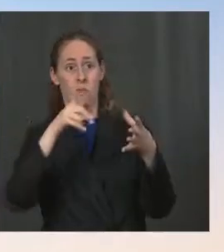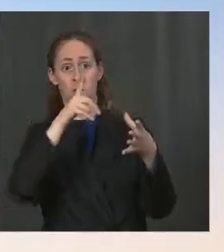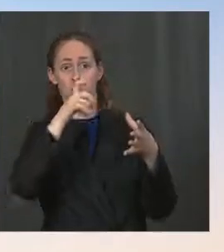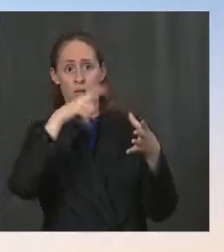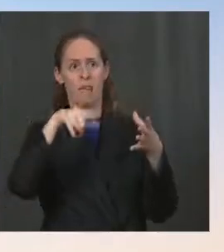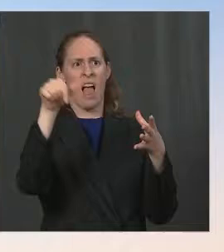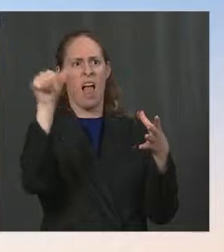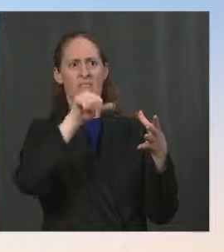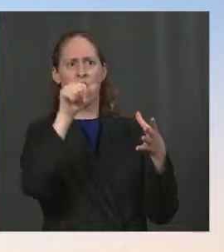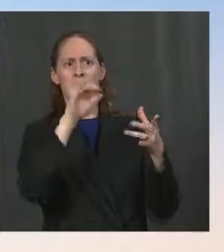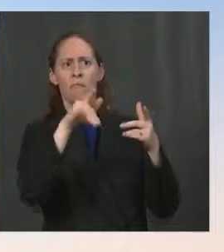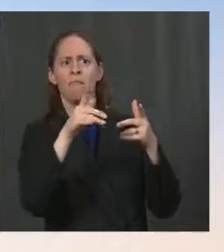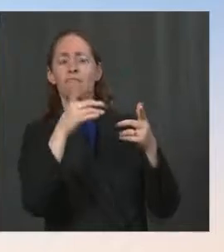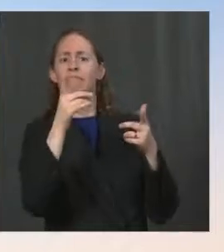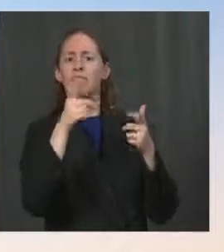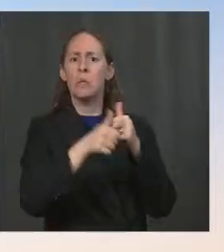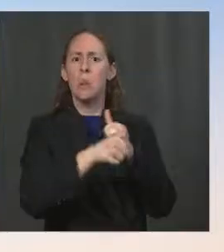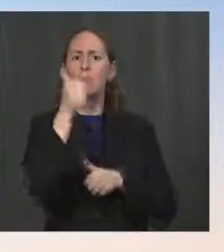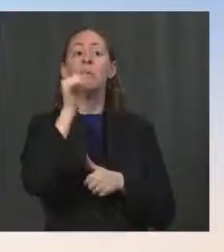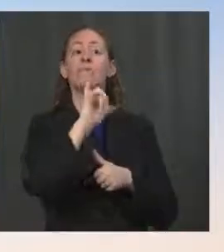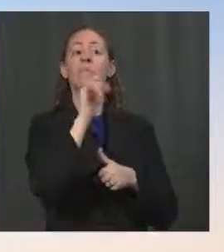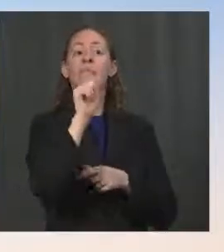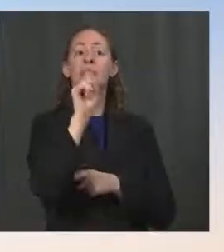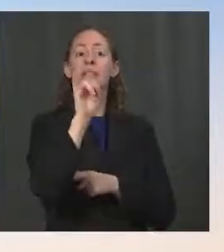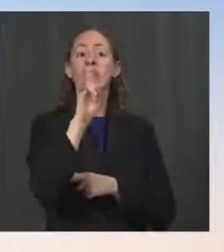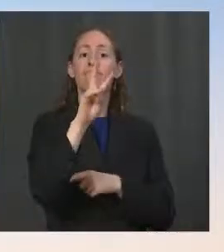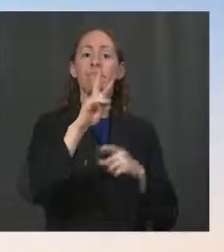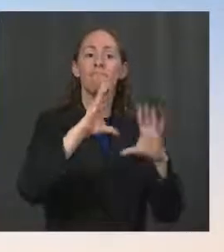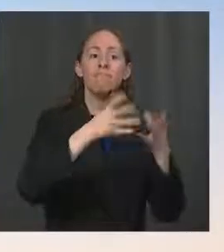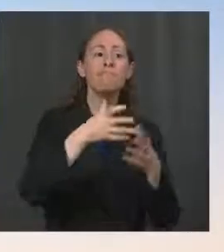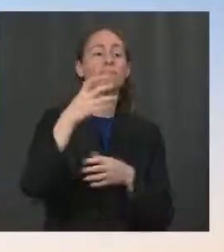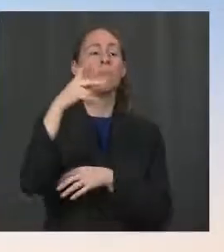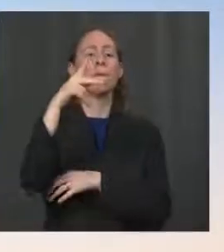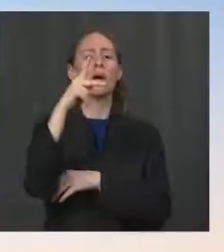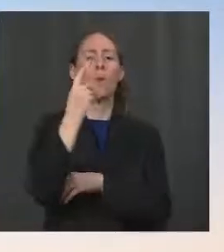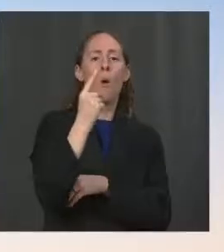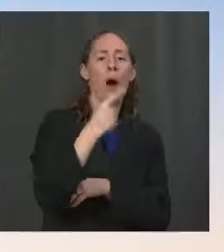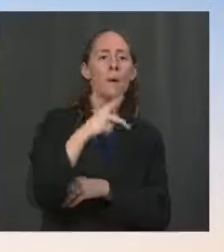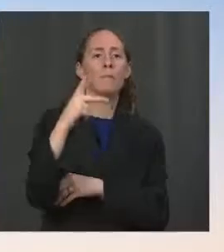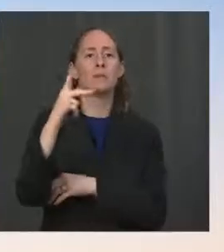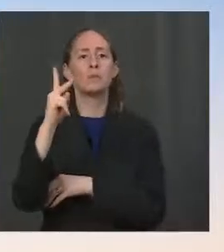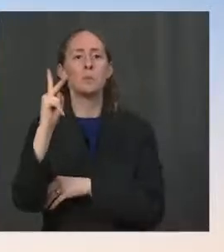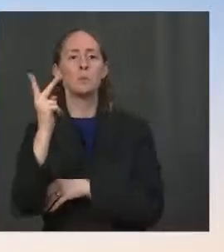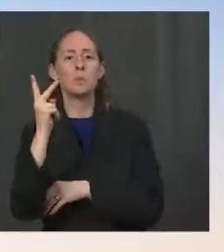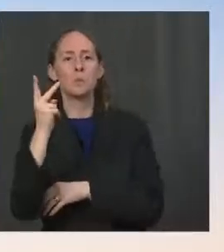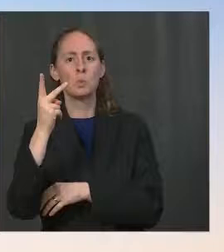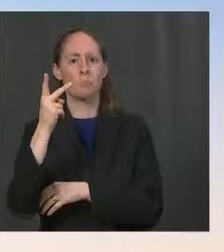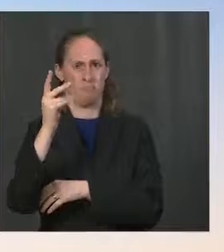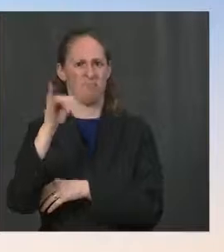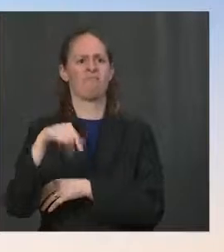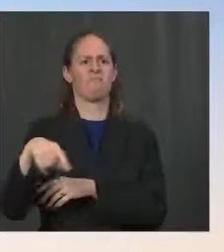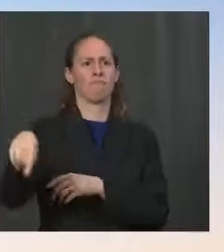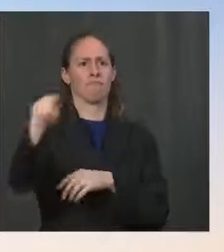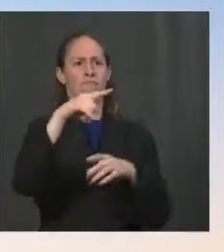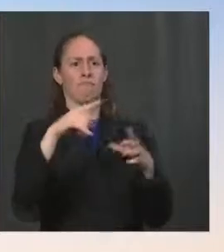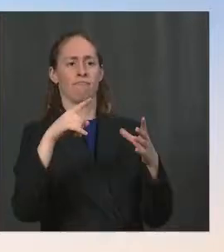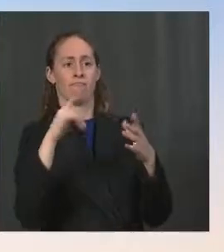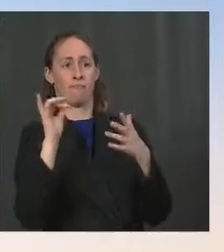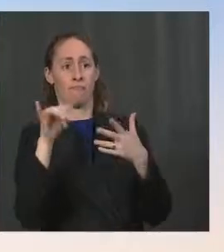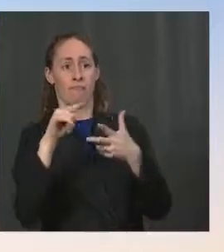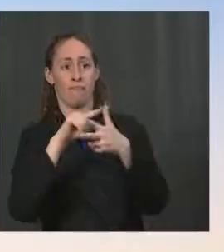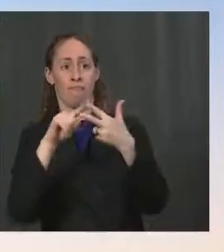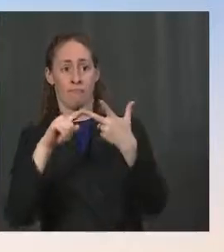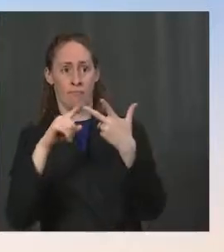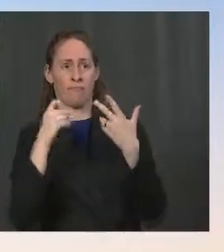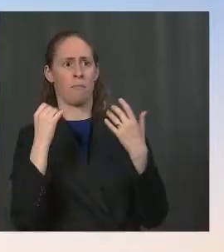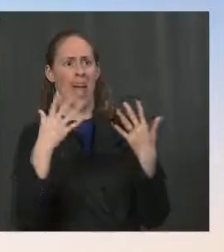applicants, P1, P2 applicants. Obviously, there's a range of programs, and the different names of them mean virtually nothing to most people in the American public,